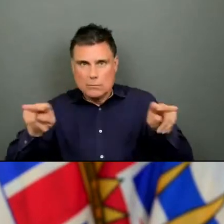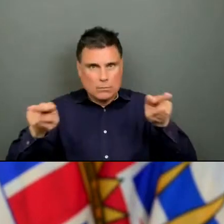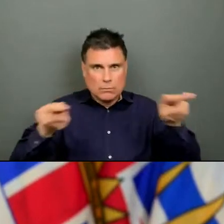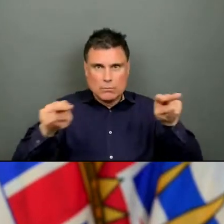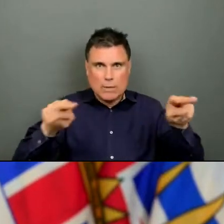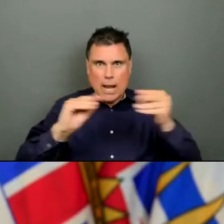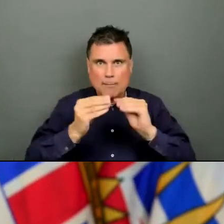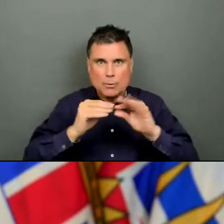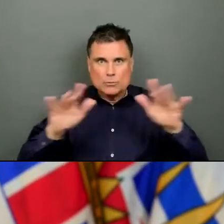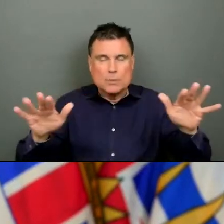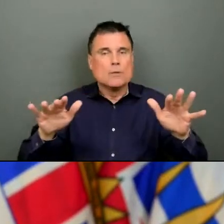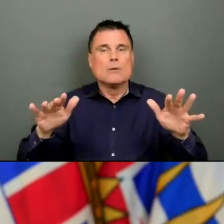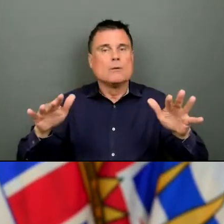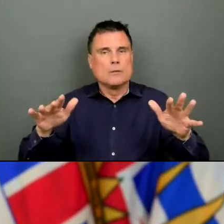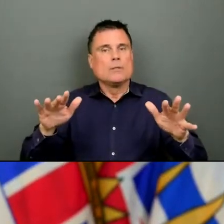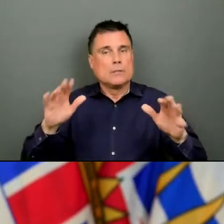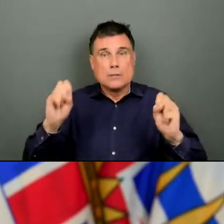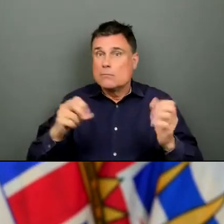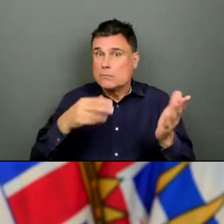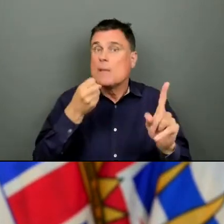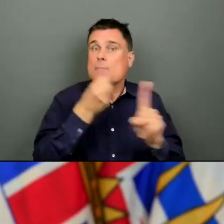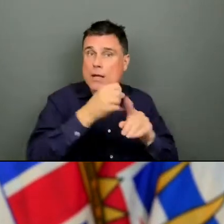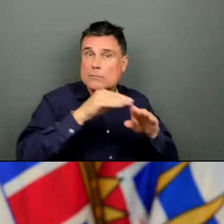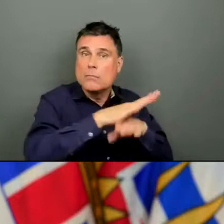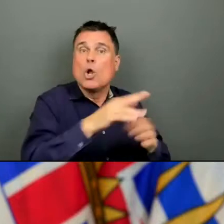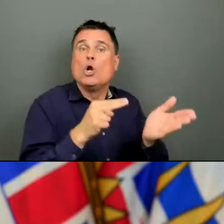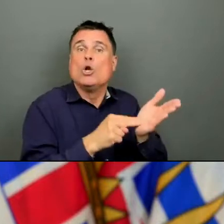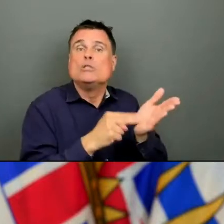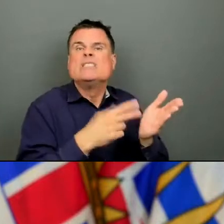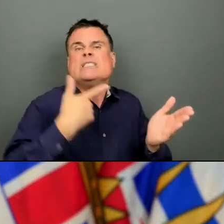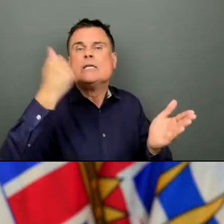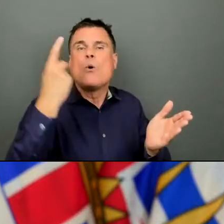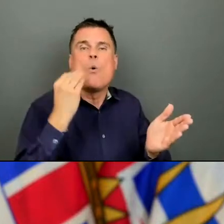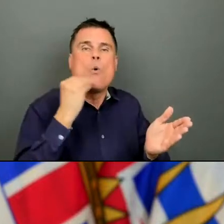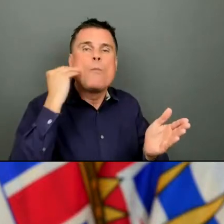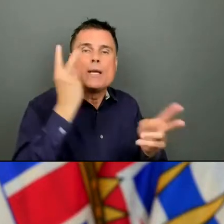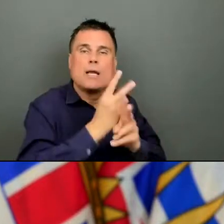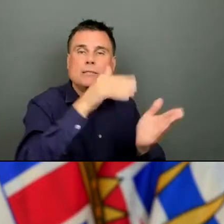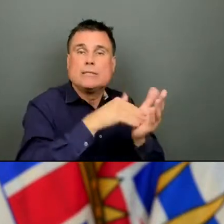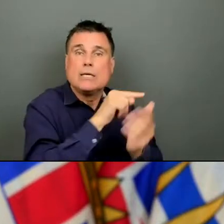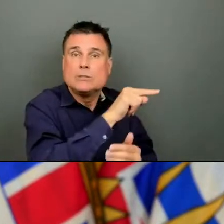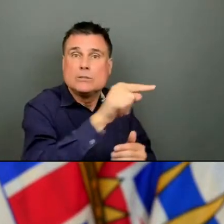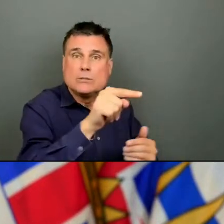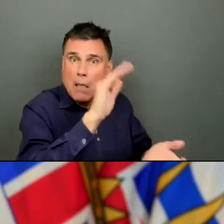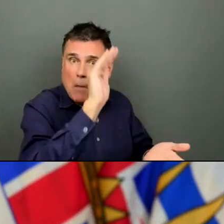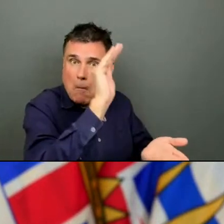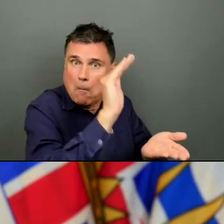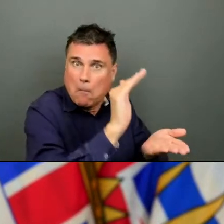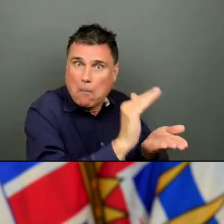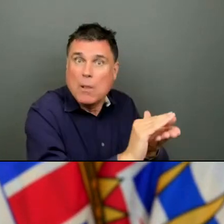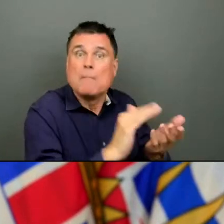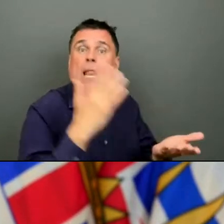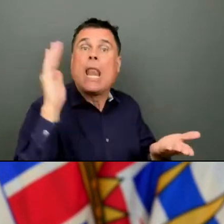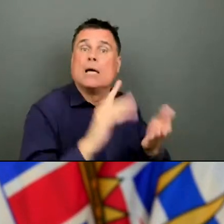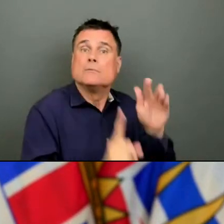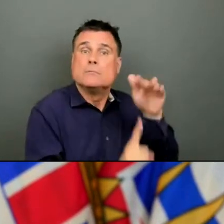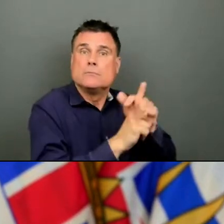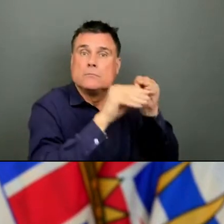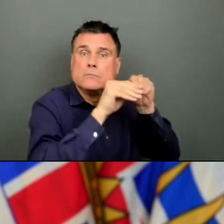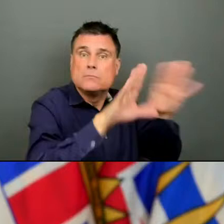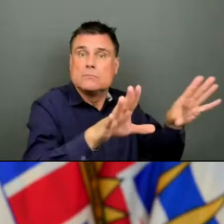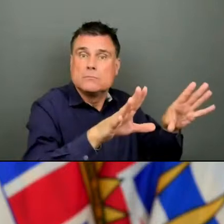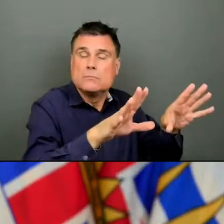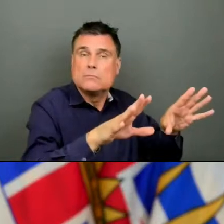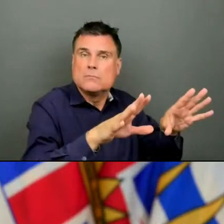of transmission in facilities. As you know, we have had a few outbreaks in long-term care homes. And there's been a couple that where it